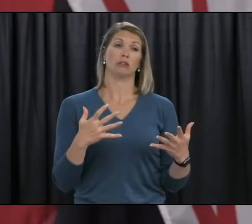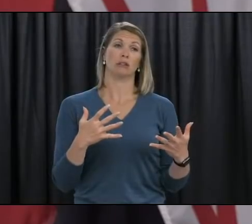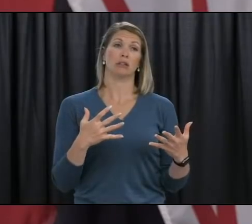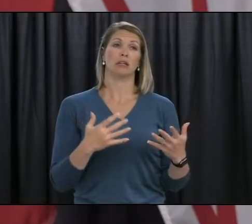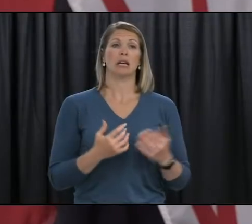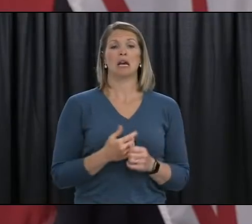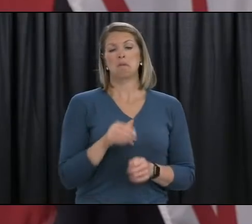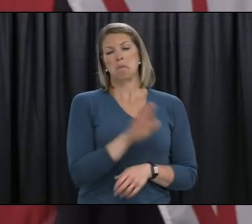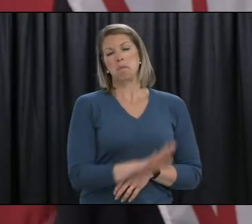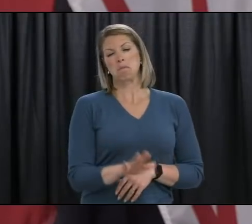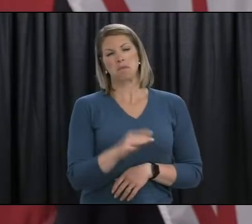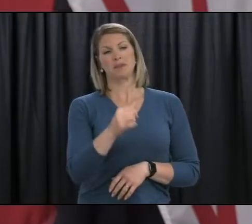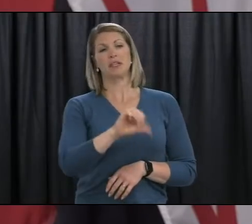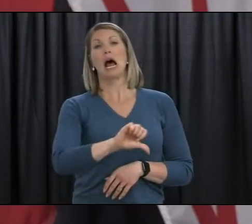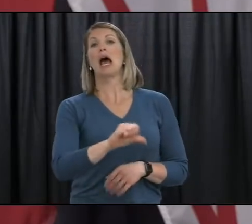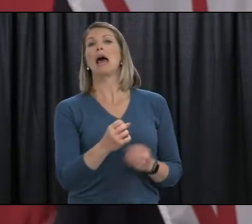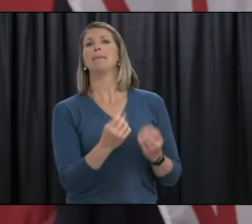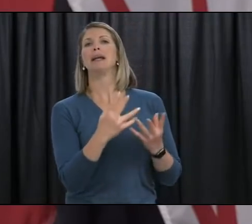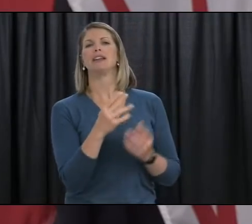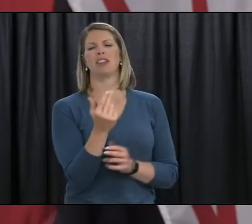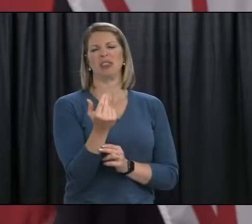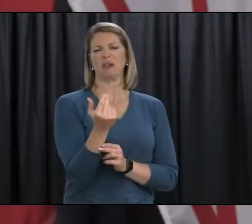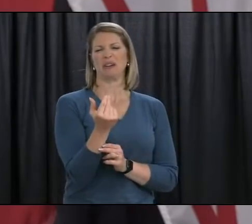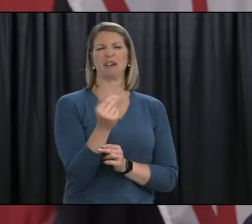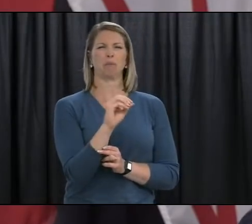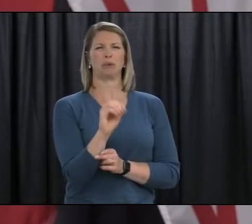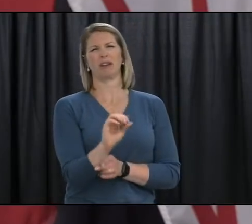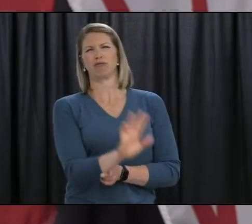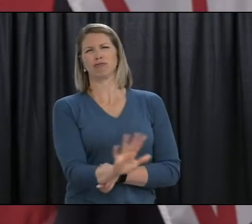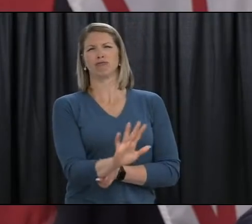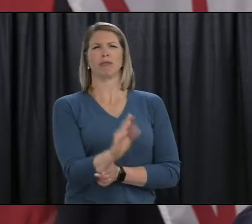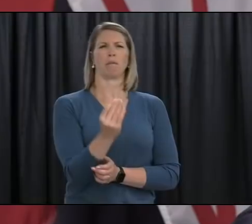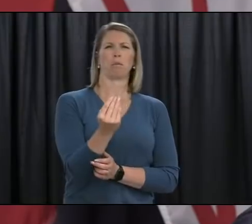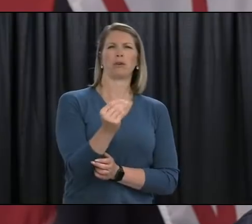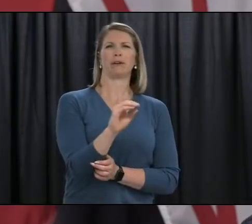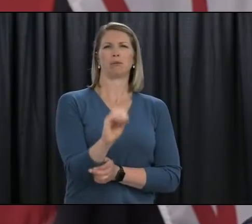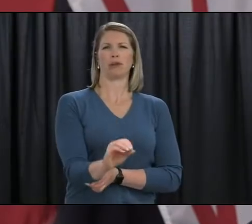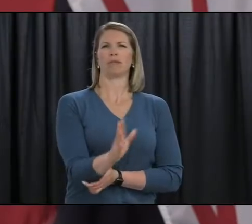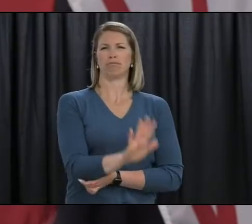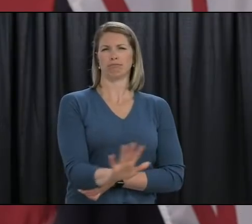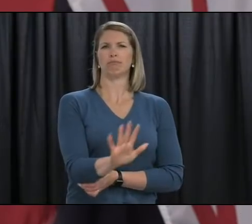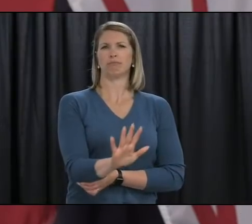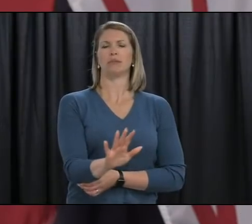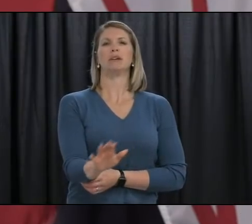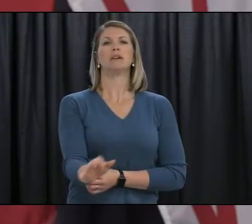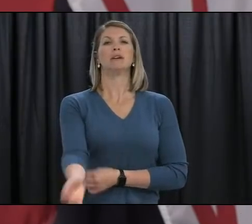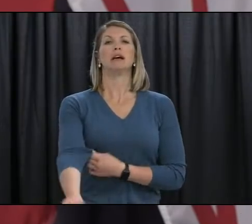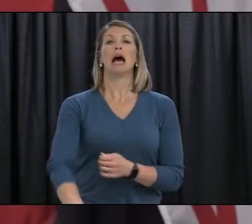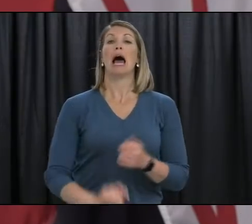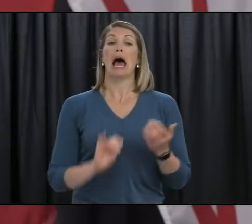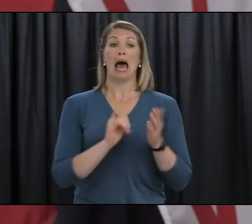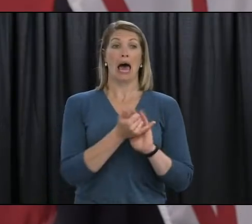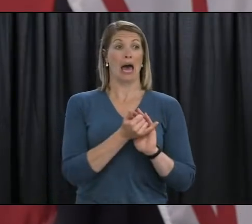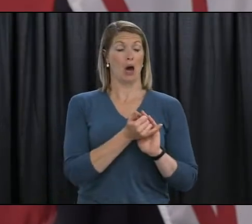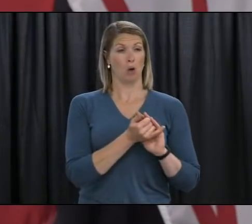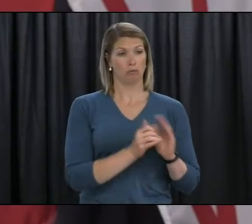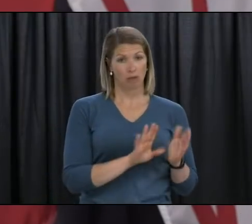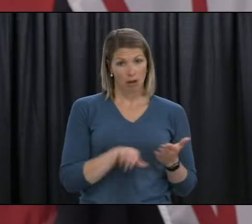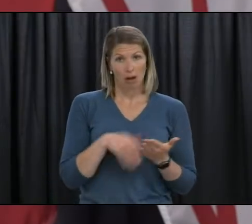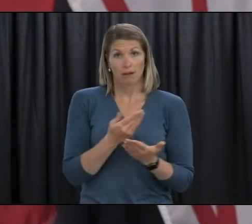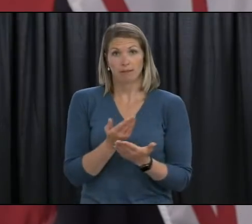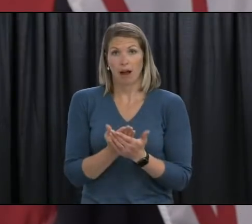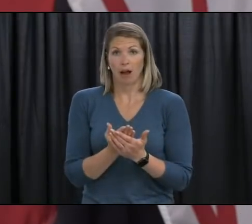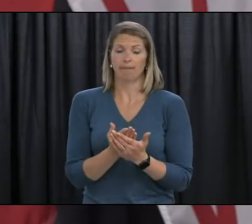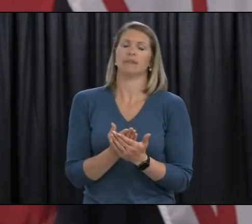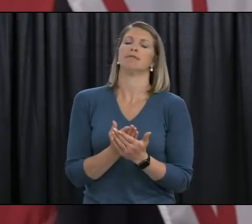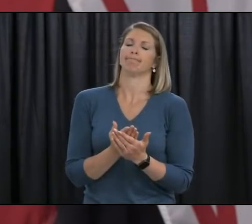around 13-14%, I think the number is. So there's people coming in, but you must come in using the procedures that have been put in place through